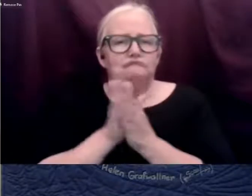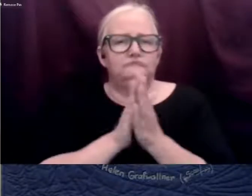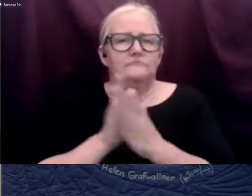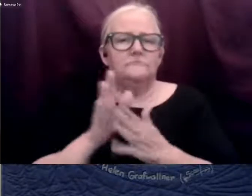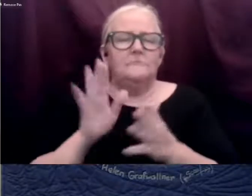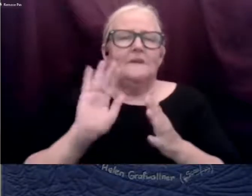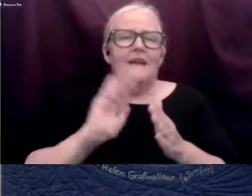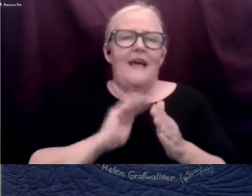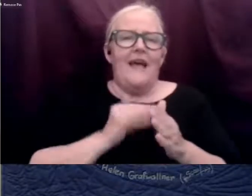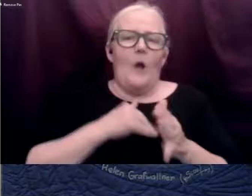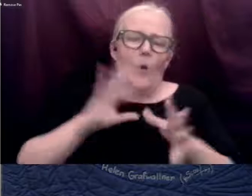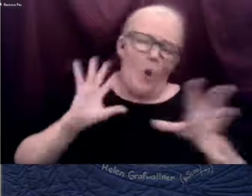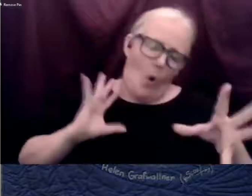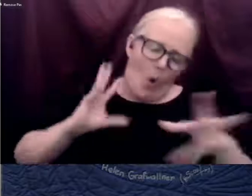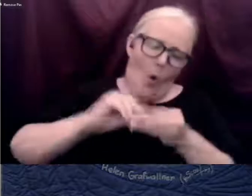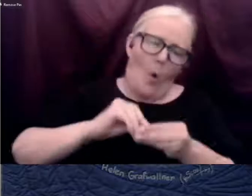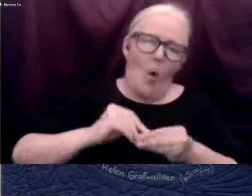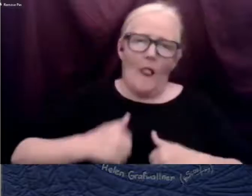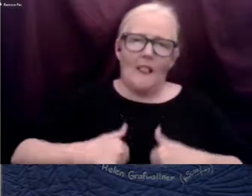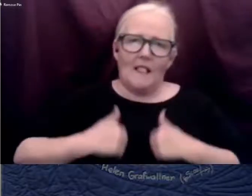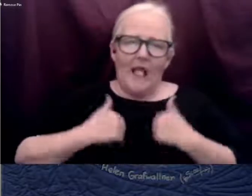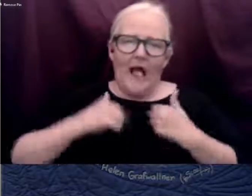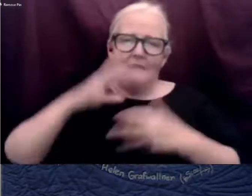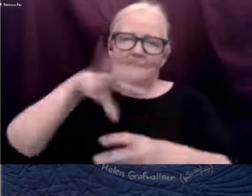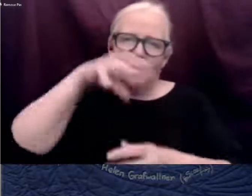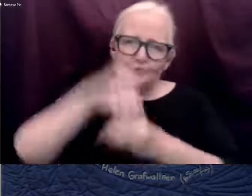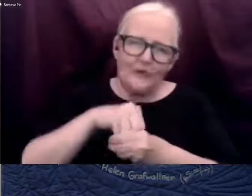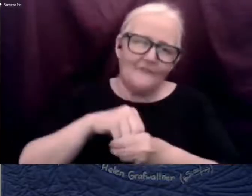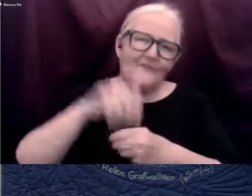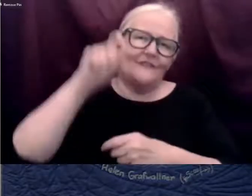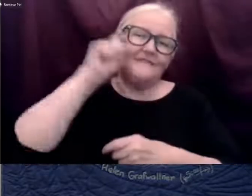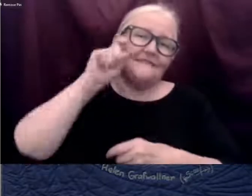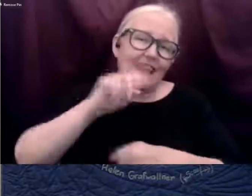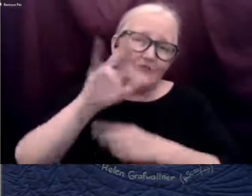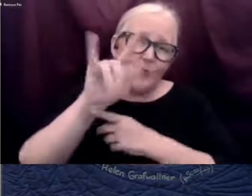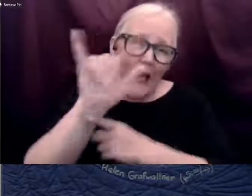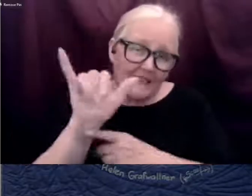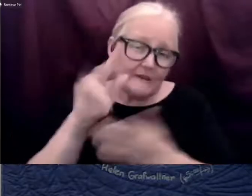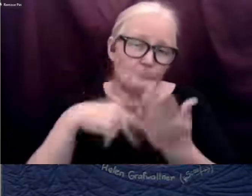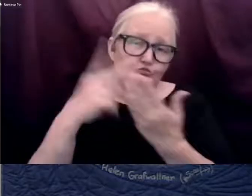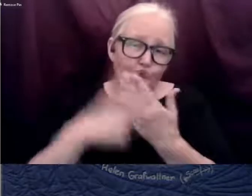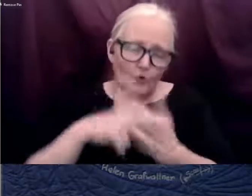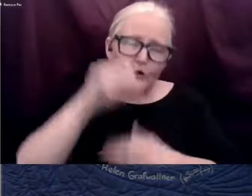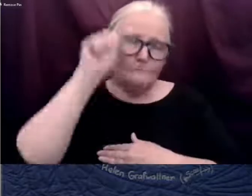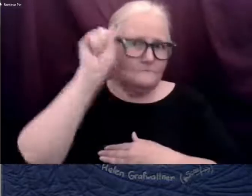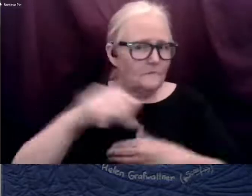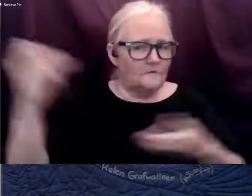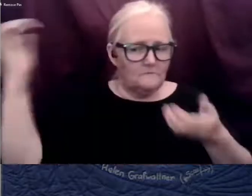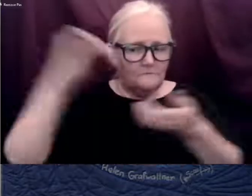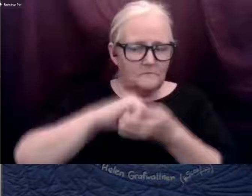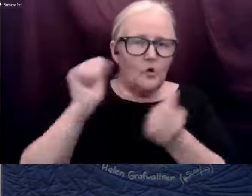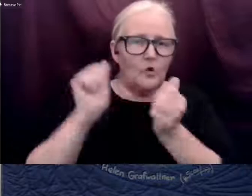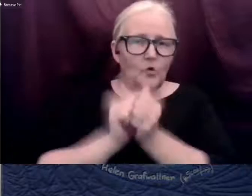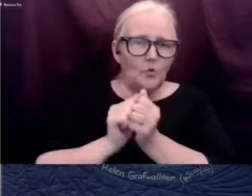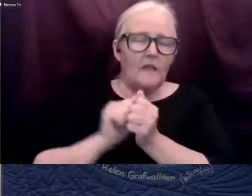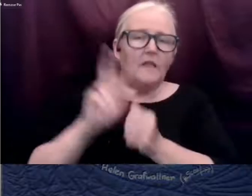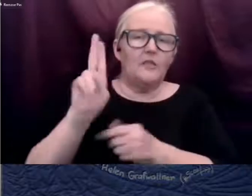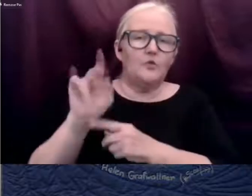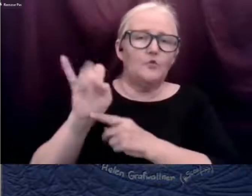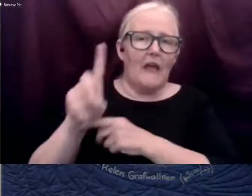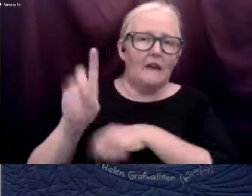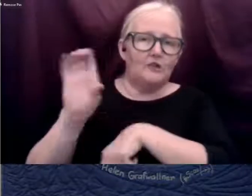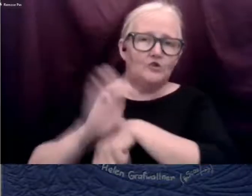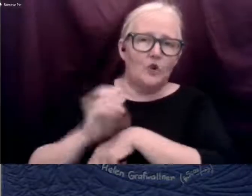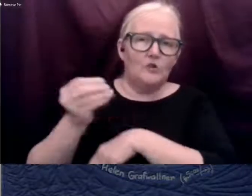Sexuality Program, yes, created in partnership with the United Church of Christ. And I grew up at a UU church